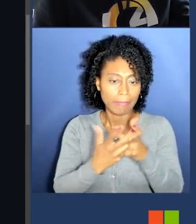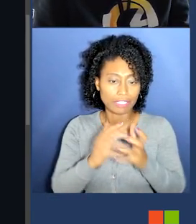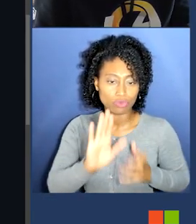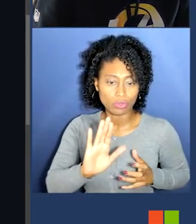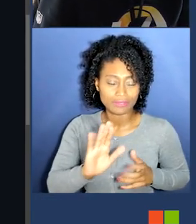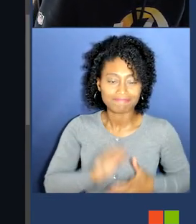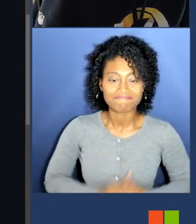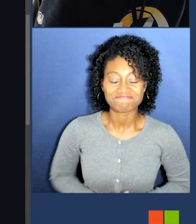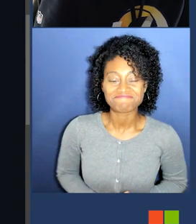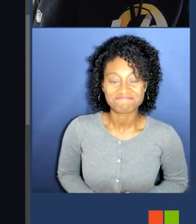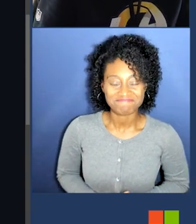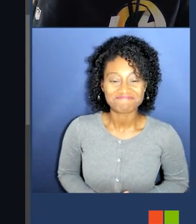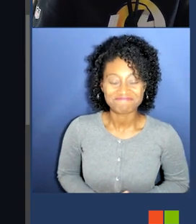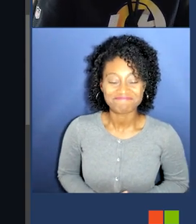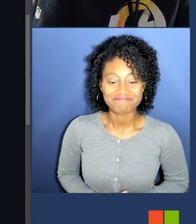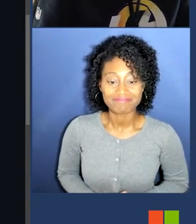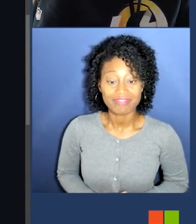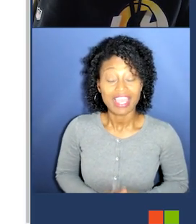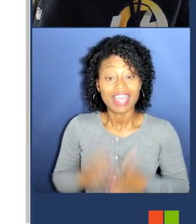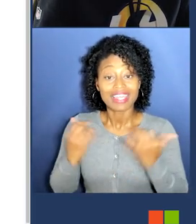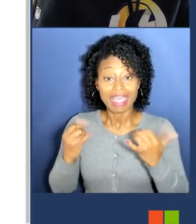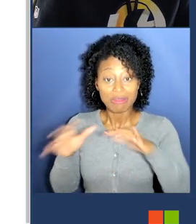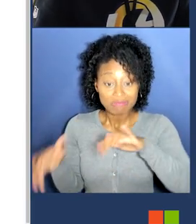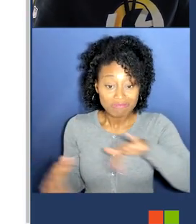with this. Now to PlayFab.